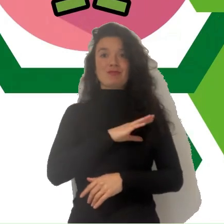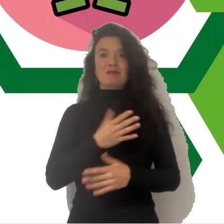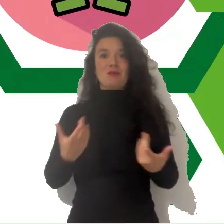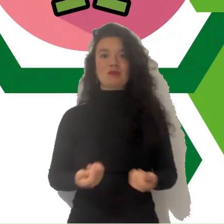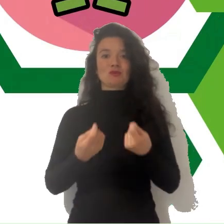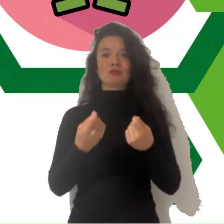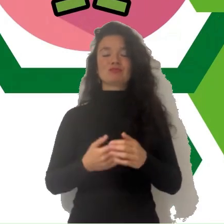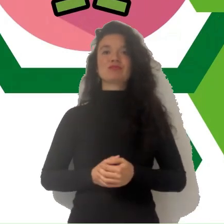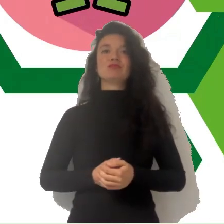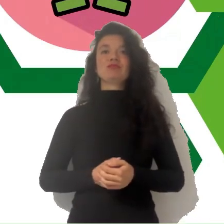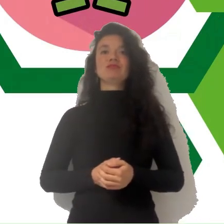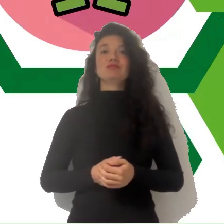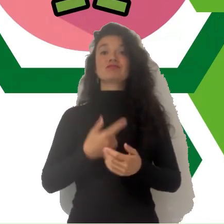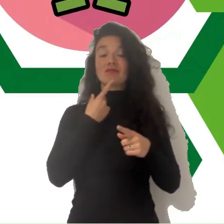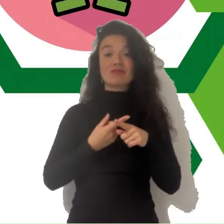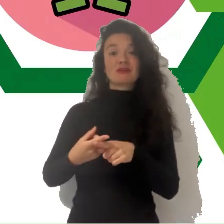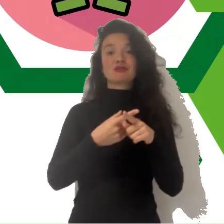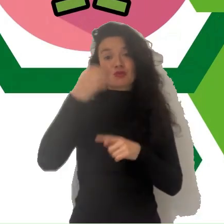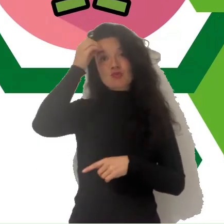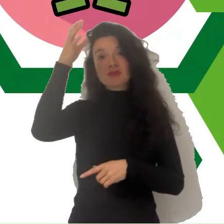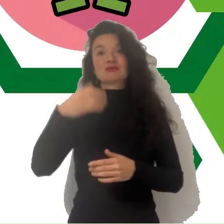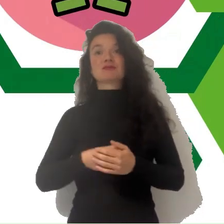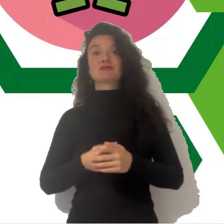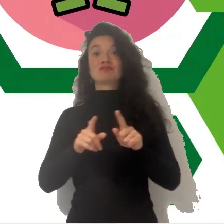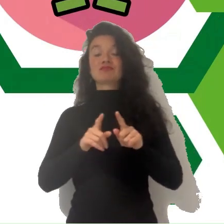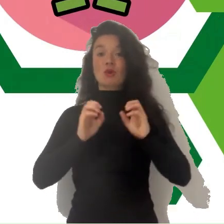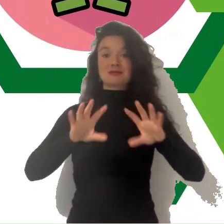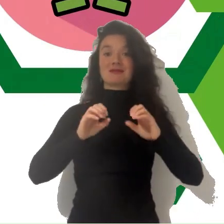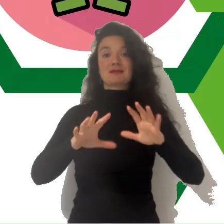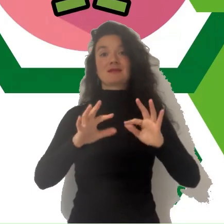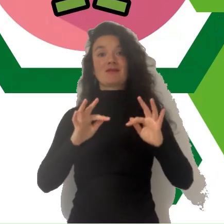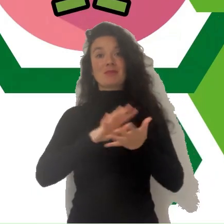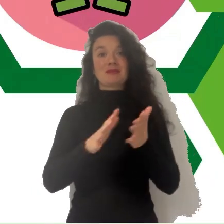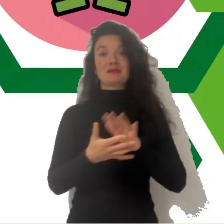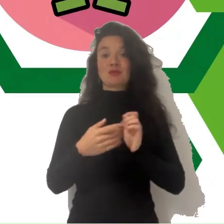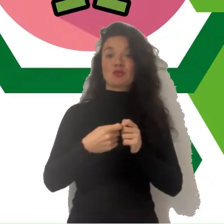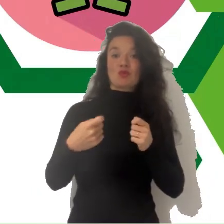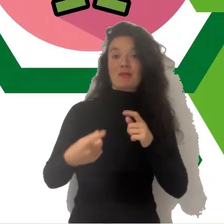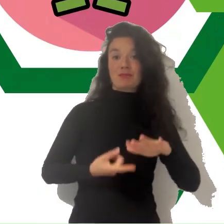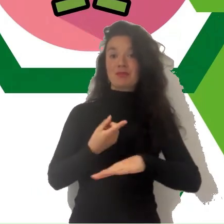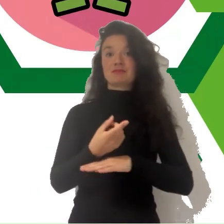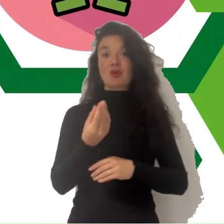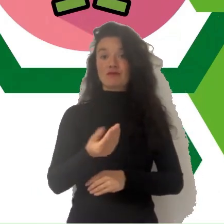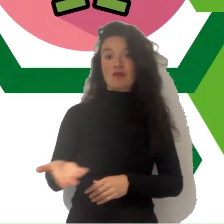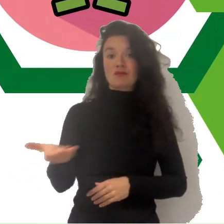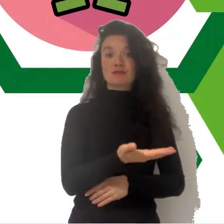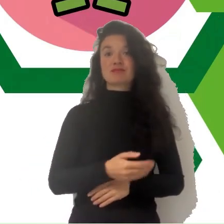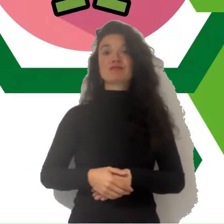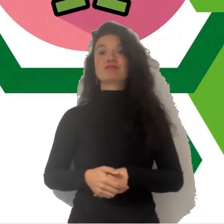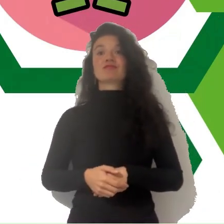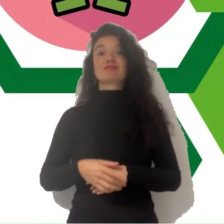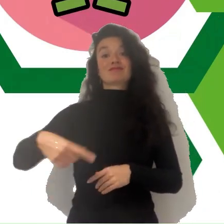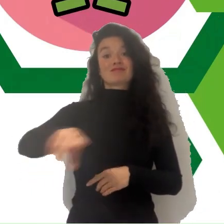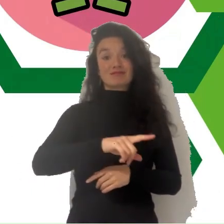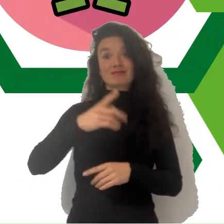protection. By working together, schools, neighborhood, and organizations can develop projects that protect the